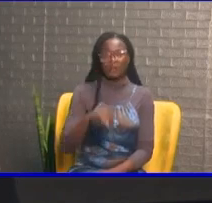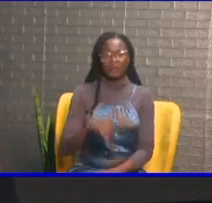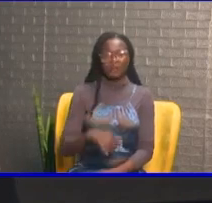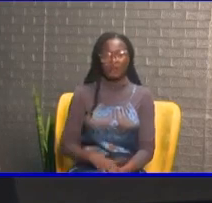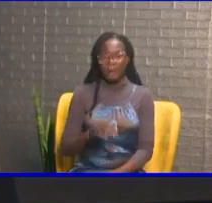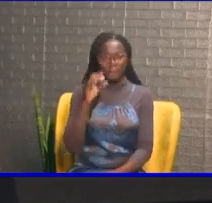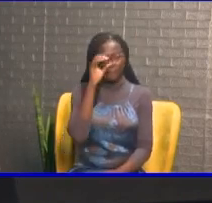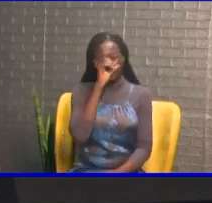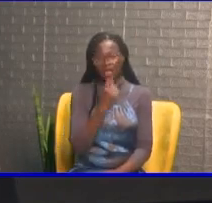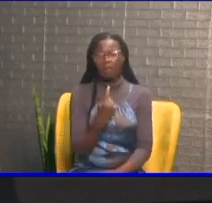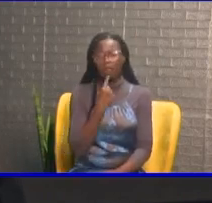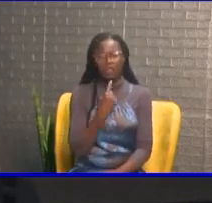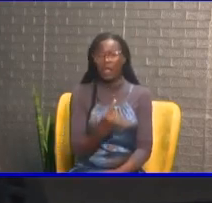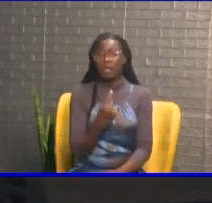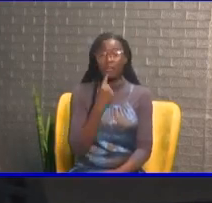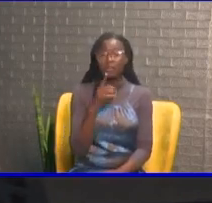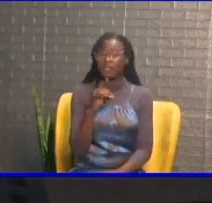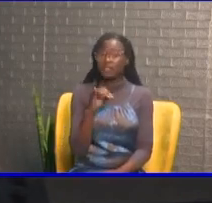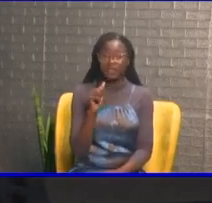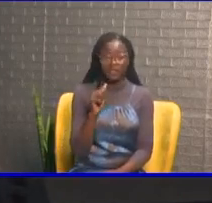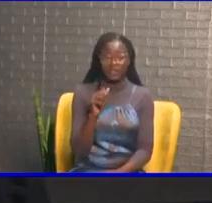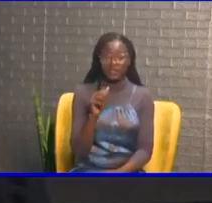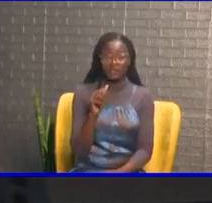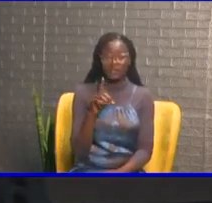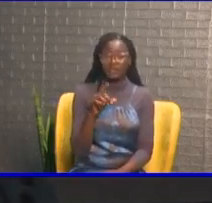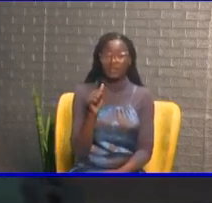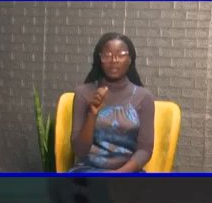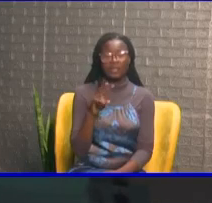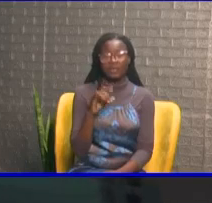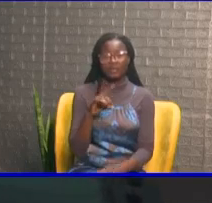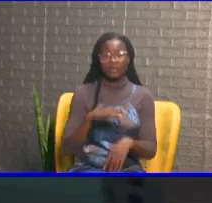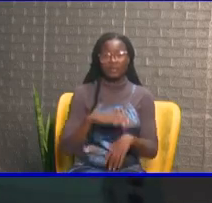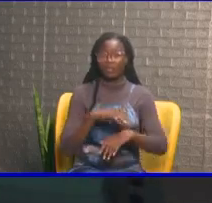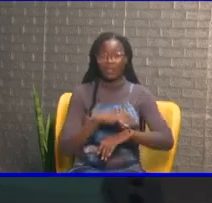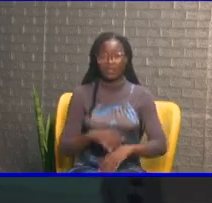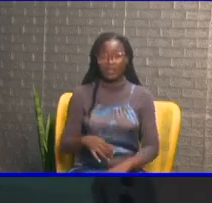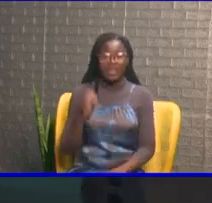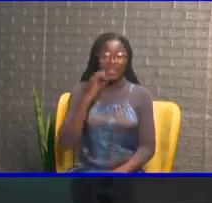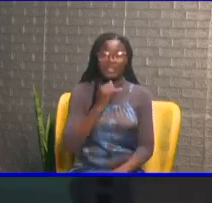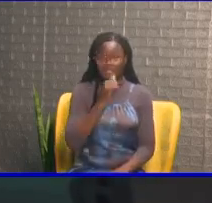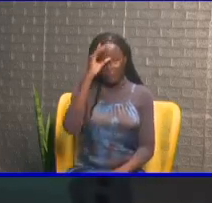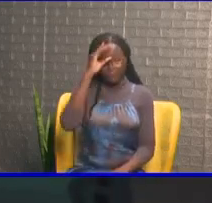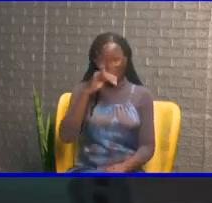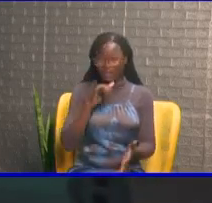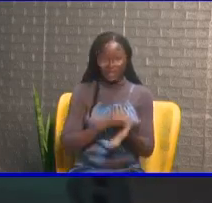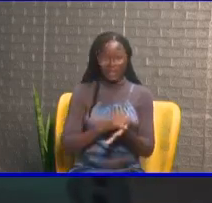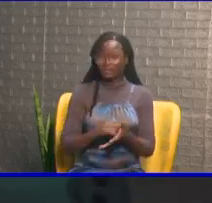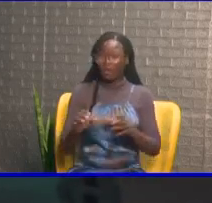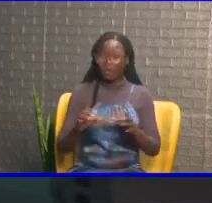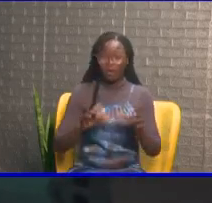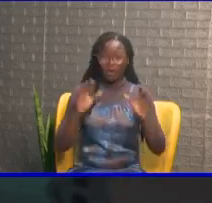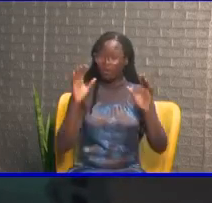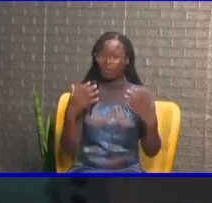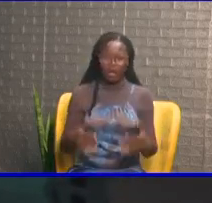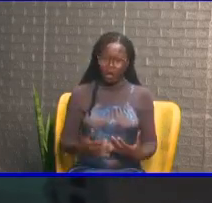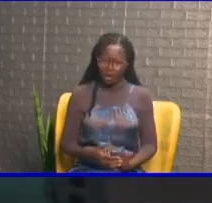worship back to you. His child died, he hits me with worship. I'm the one that judged him and said, your child is going to die. Not that